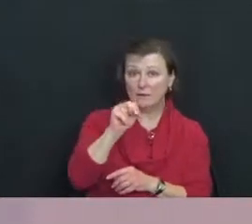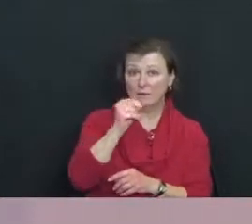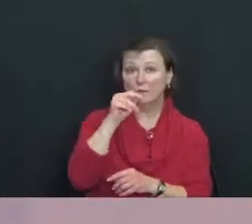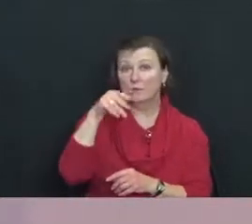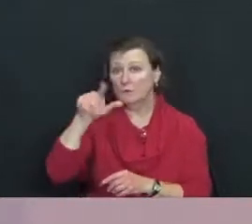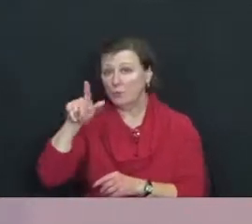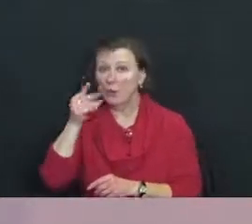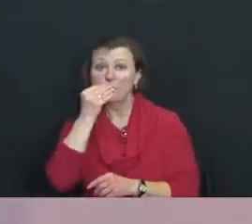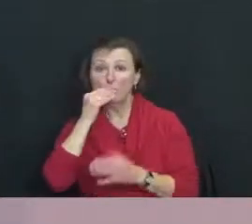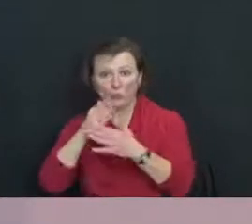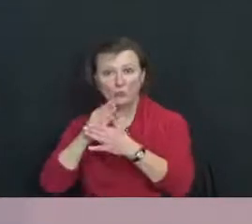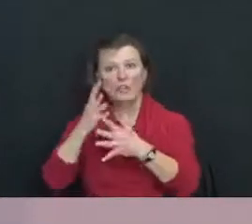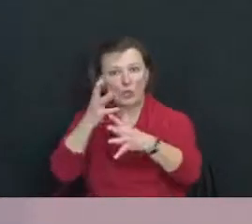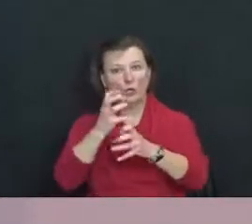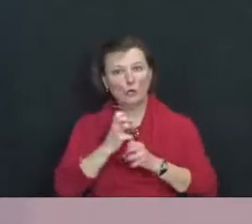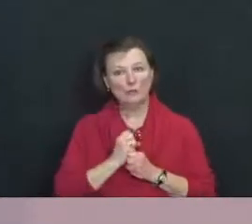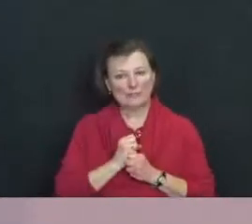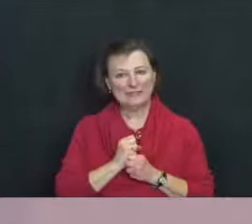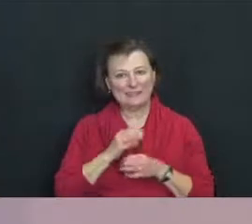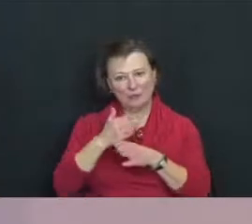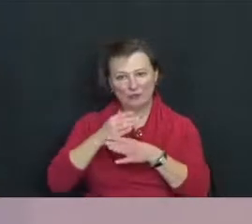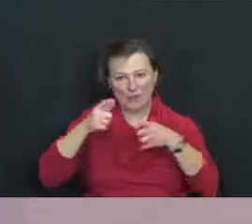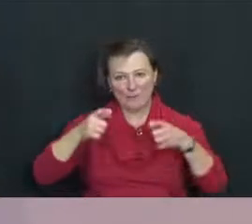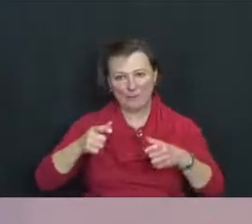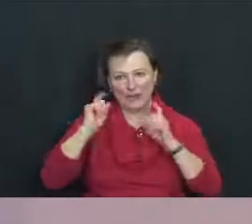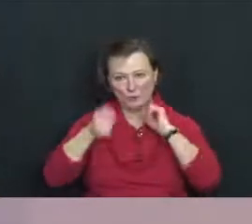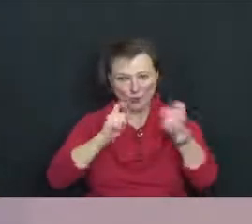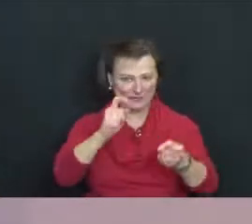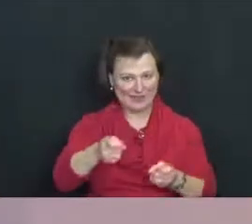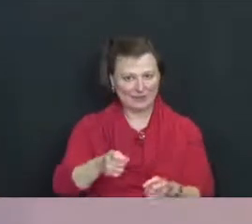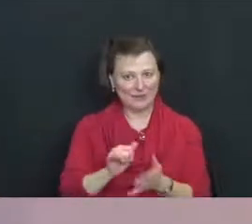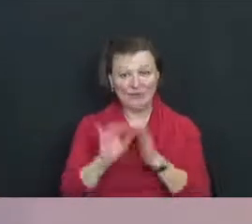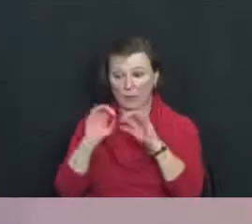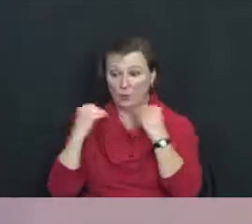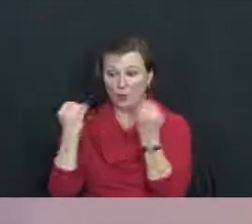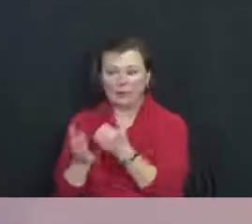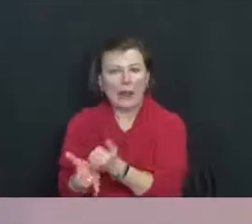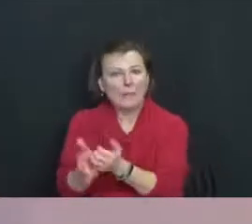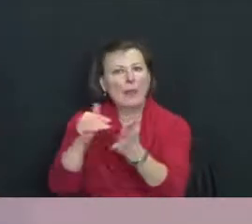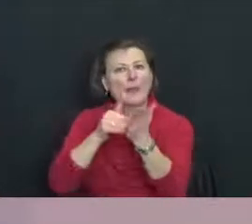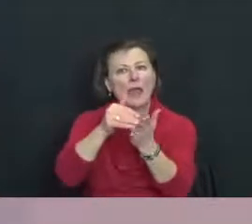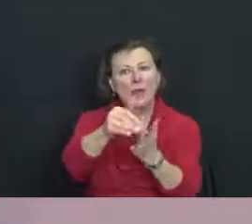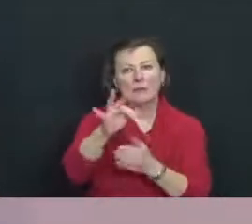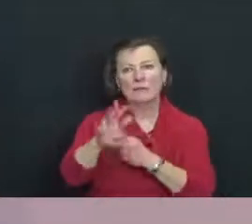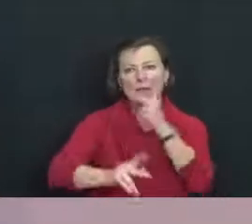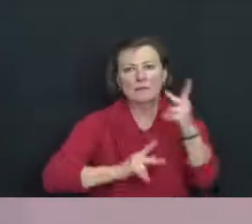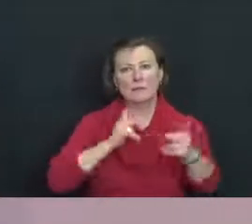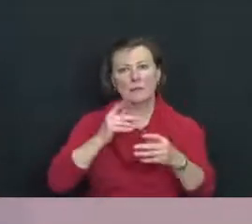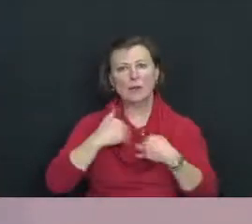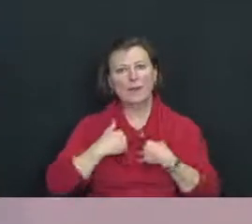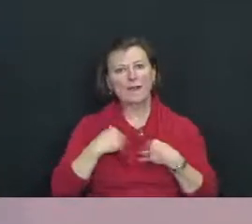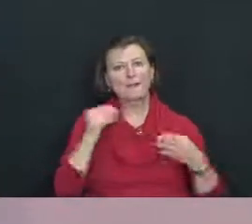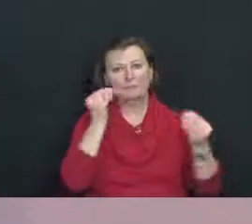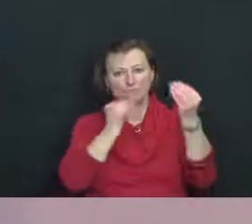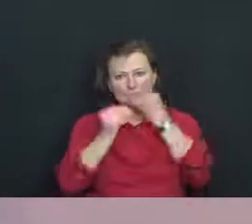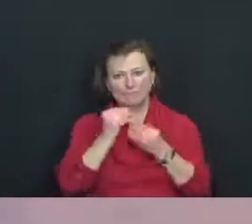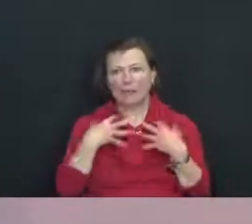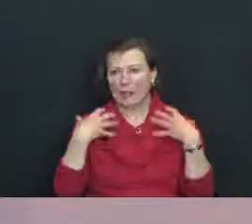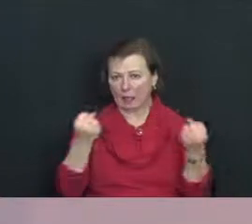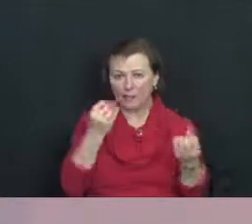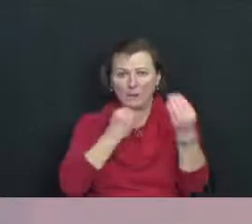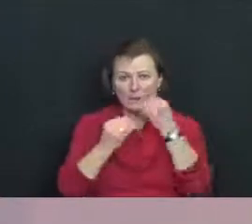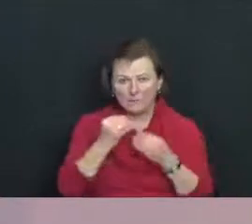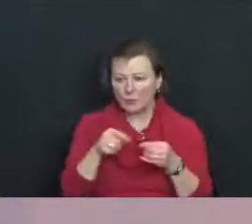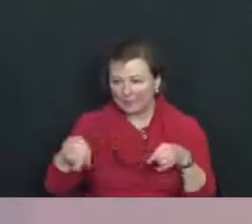of the Share the Plate donations, an organization that is helping thousands have nutritional food so that they too may